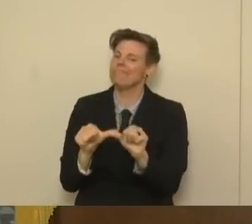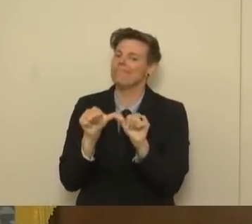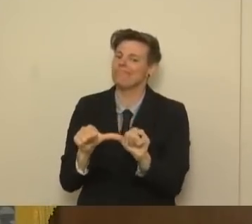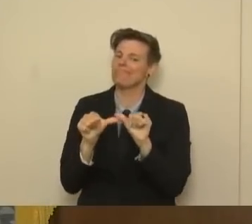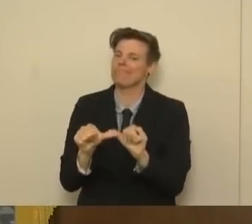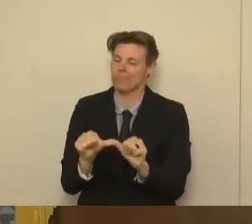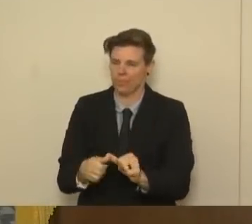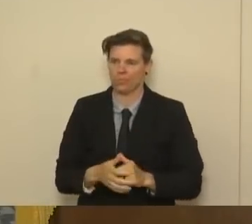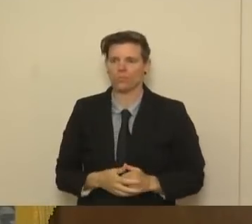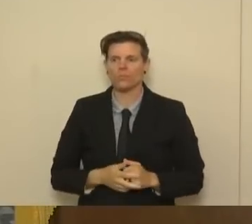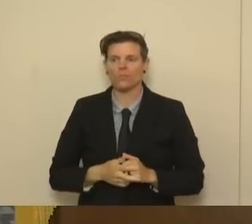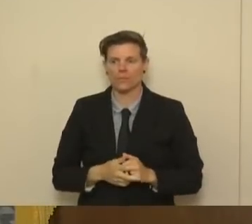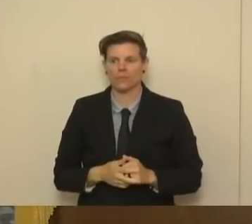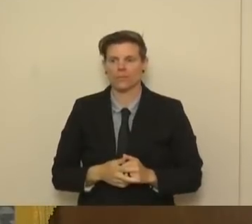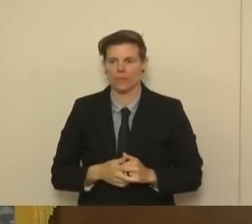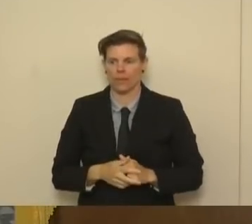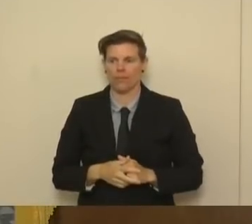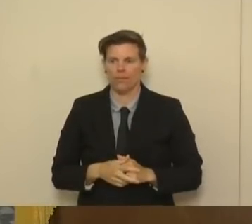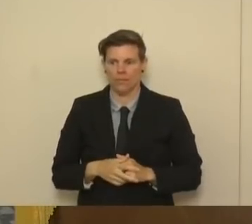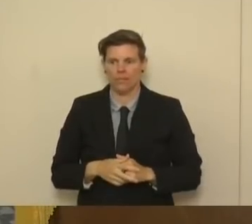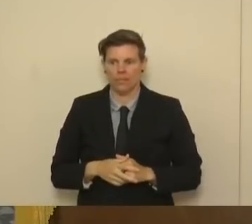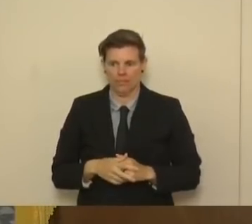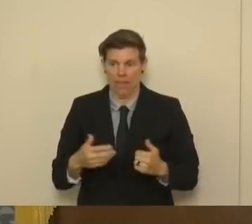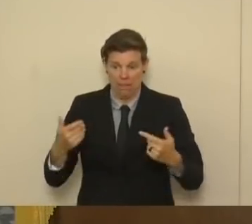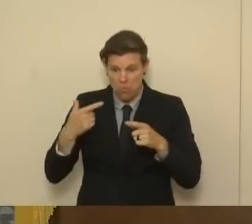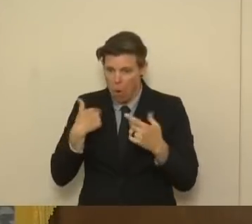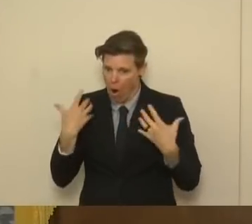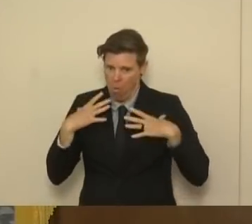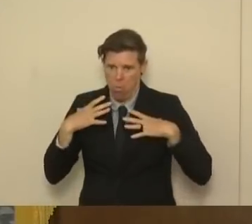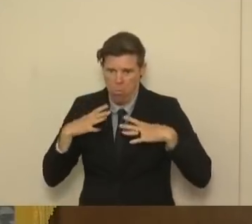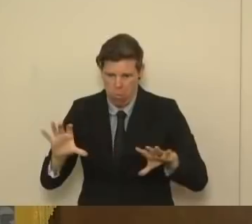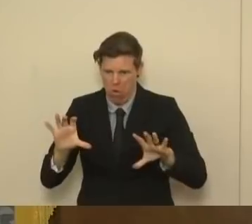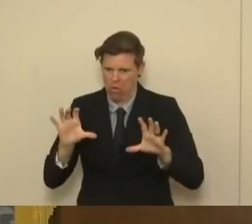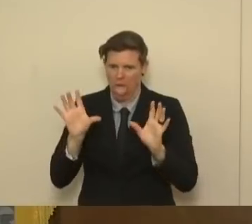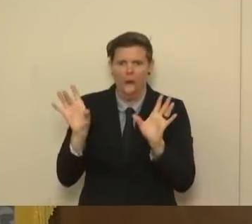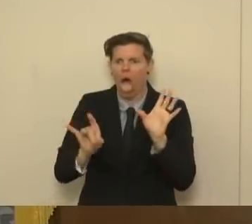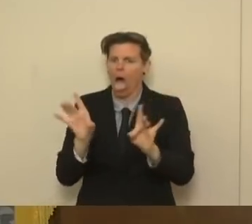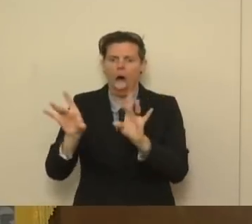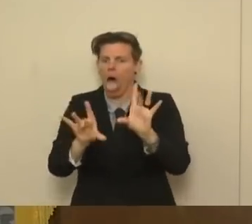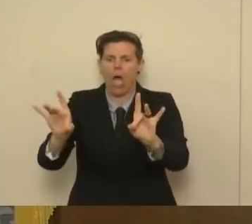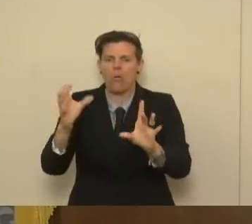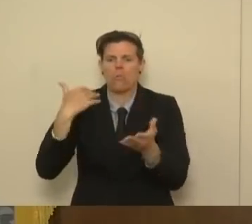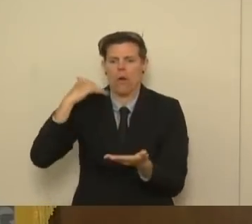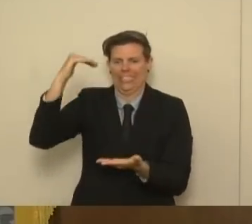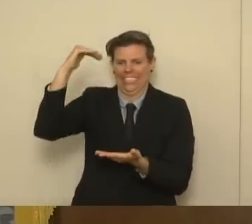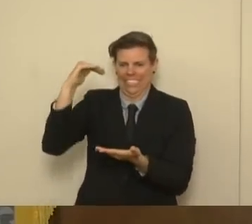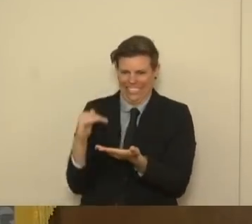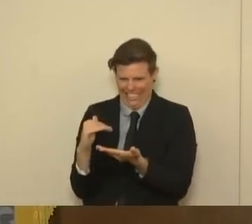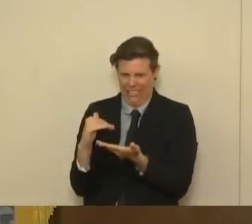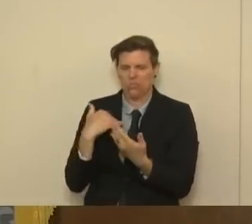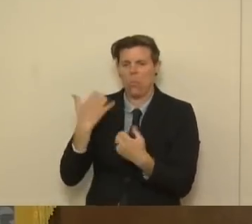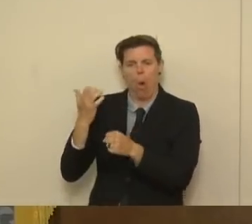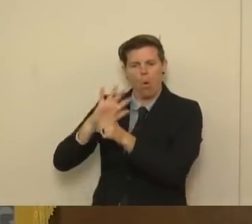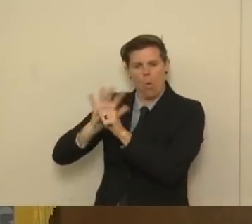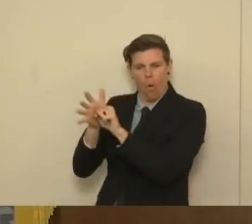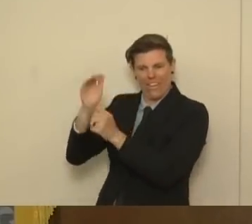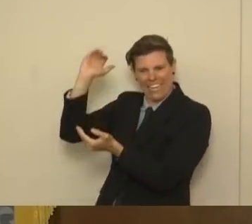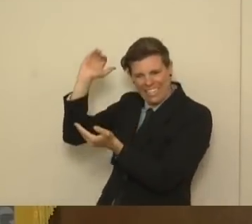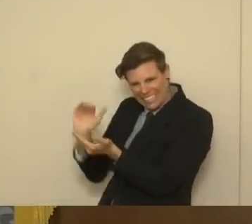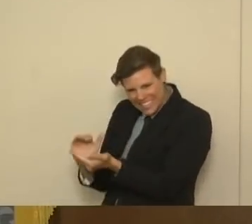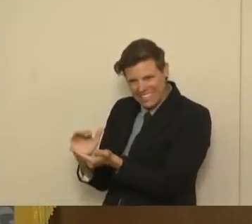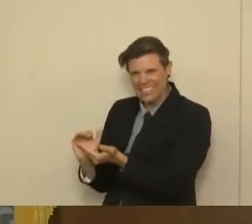lowering the positivity rates. That means the prevalence of the virus is really mitigated. But let's do this cautiously